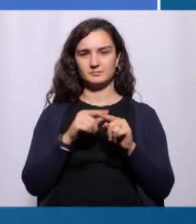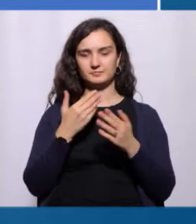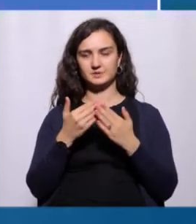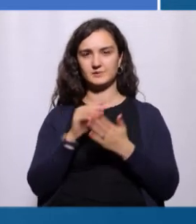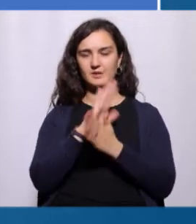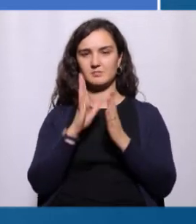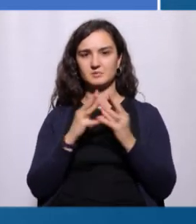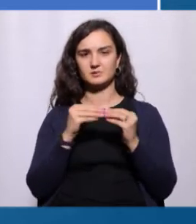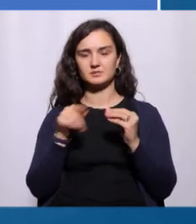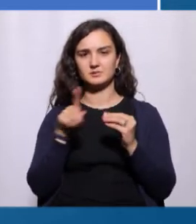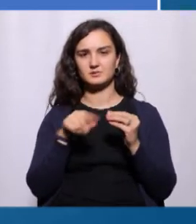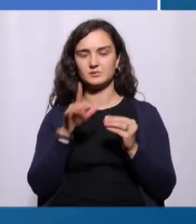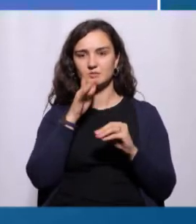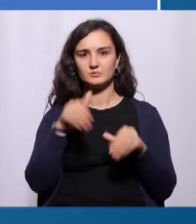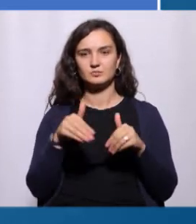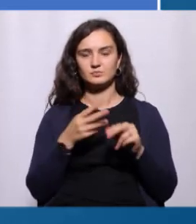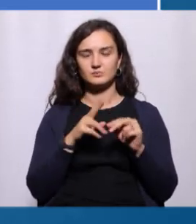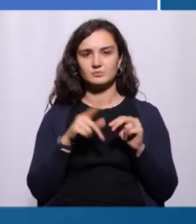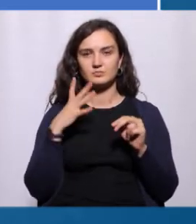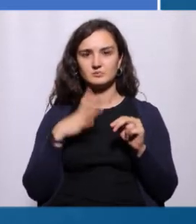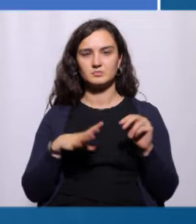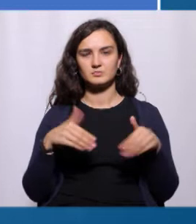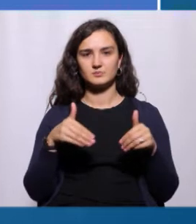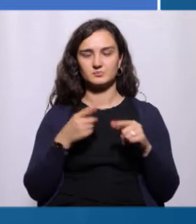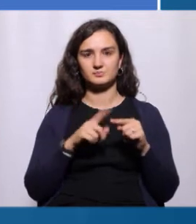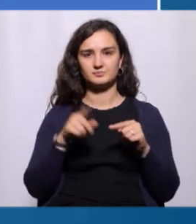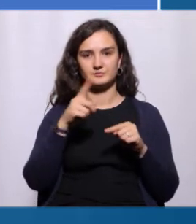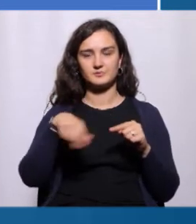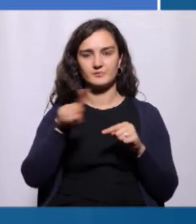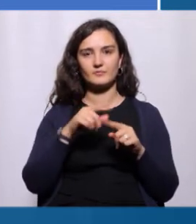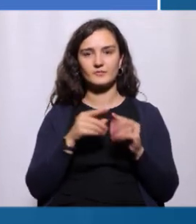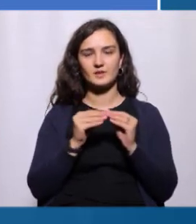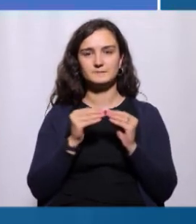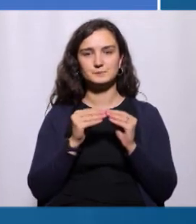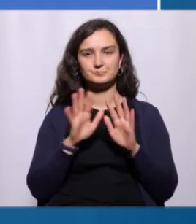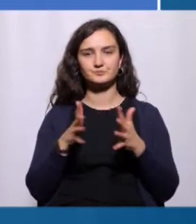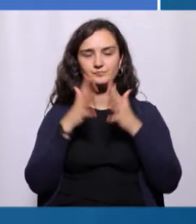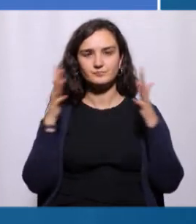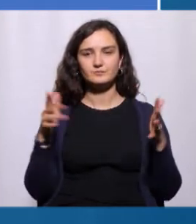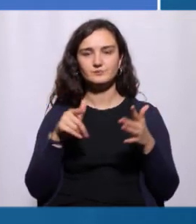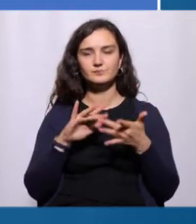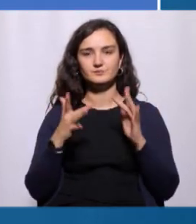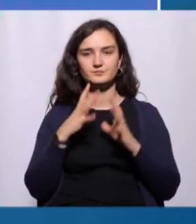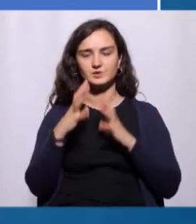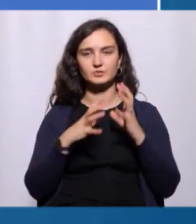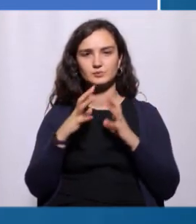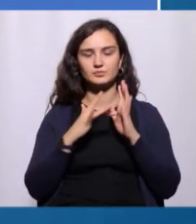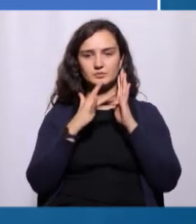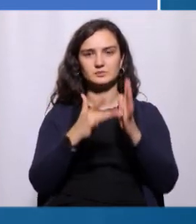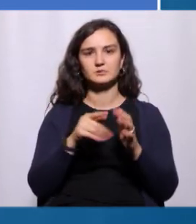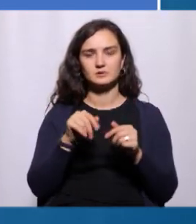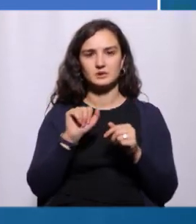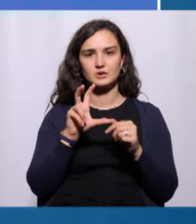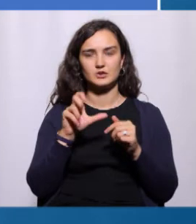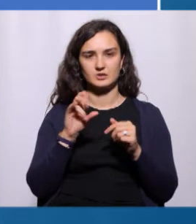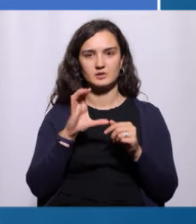for those that do not have time or patience, there are still huge international travel agencies